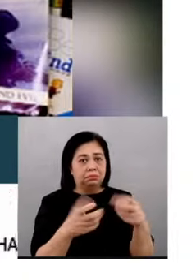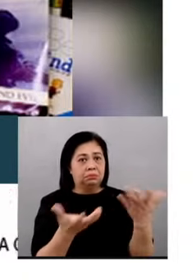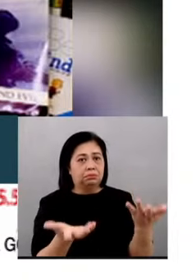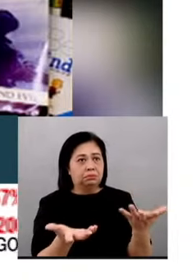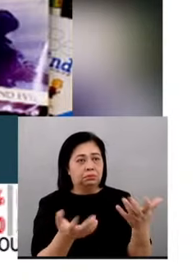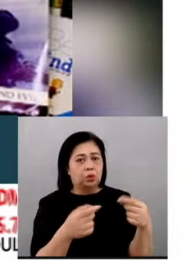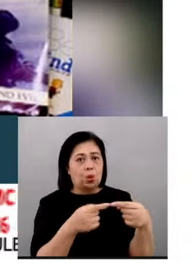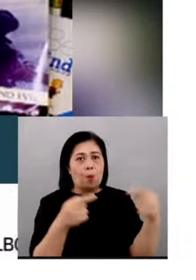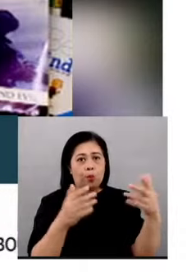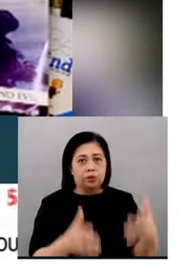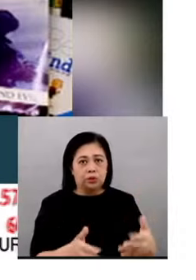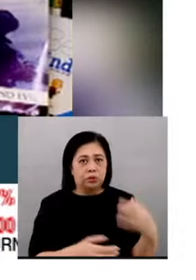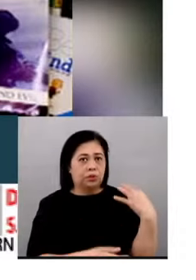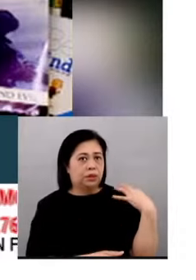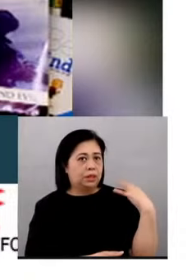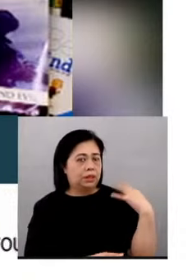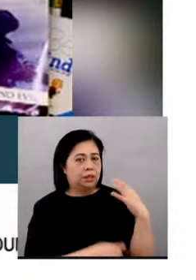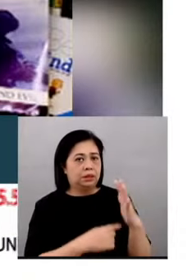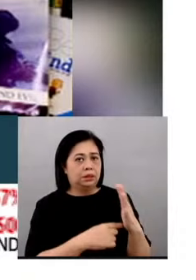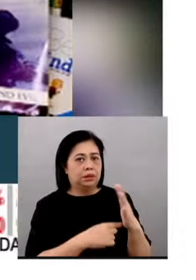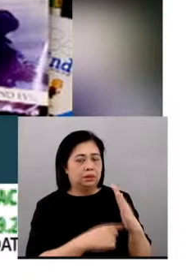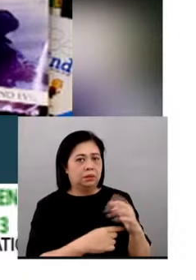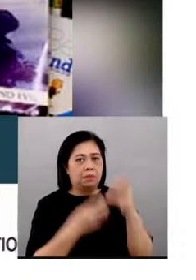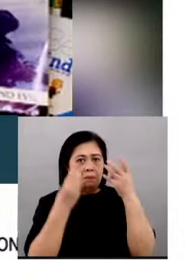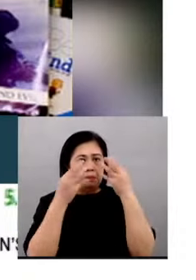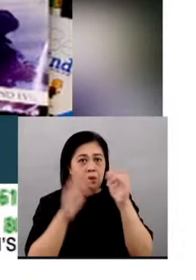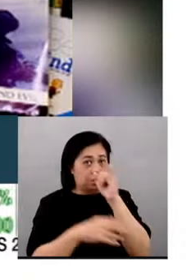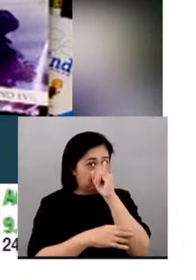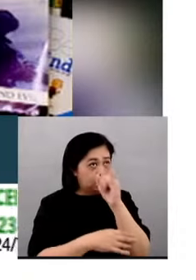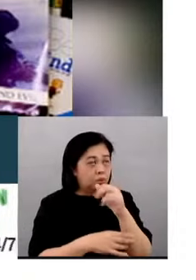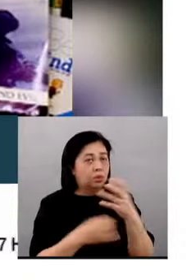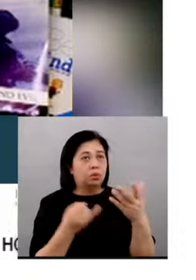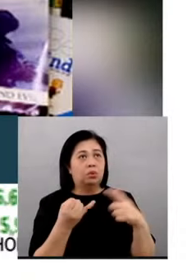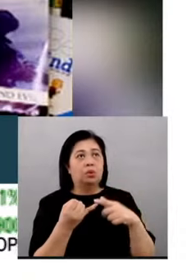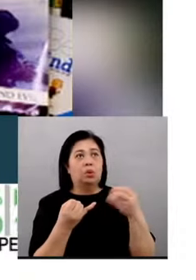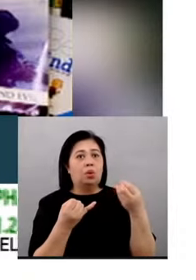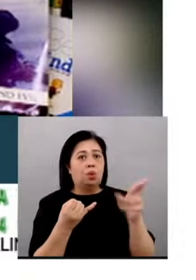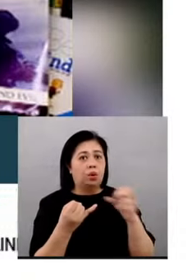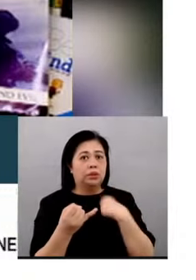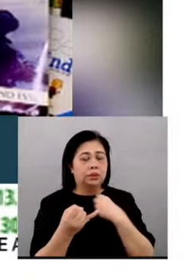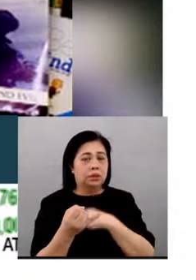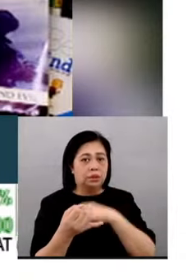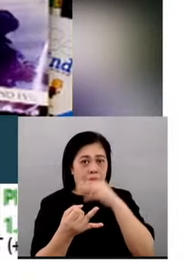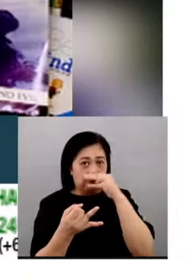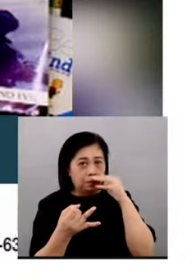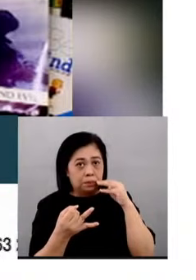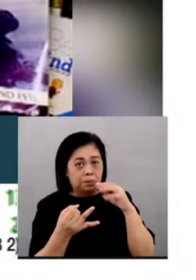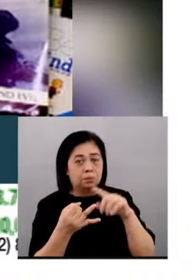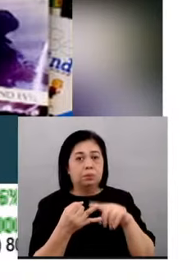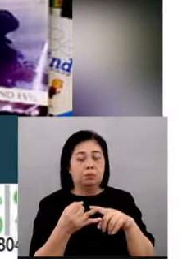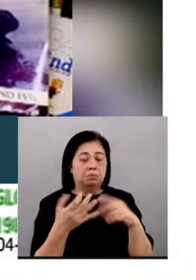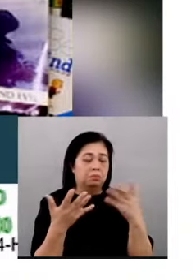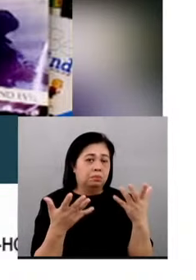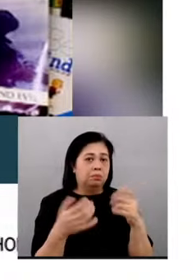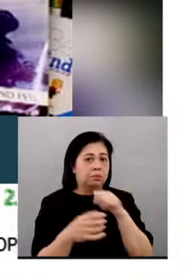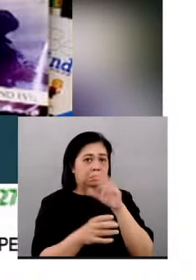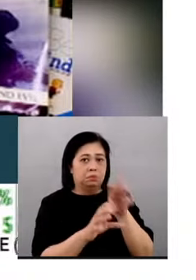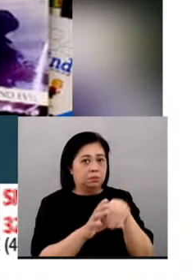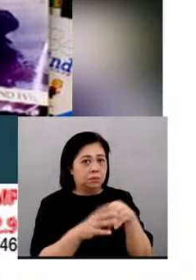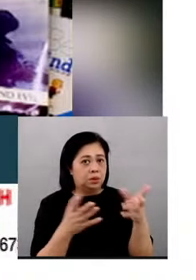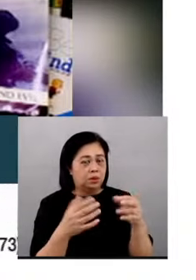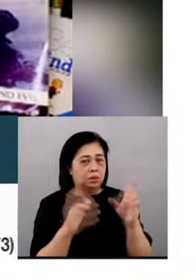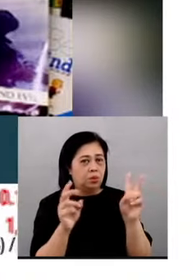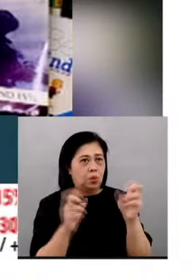opposition candidates like Mayor Isko Moreno or Senator Manny Pacquiao. I mean, so, or